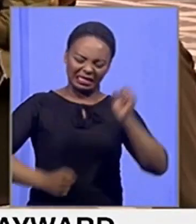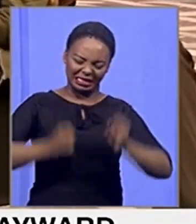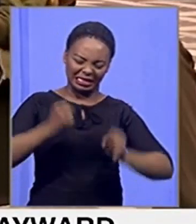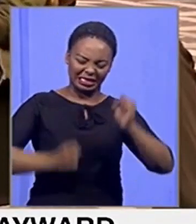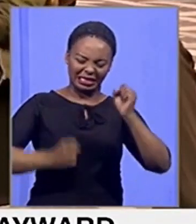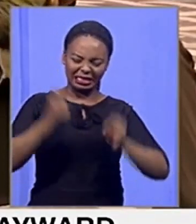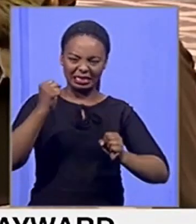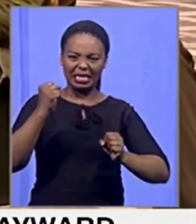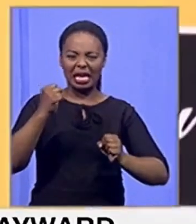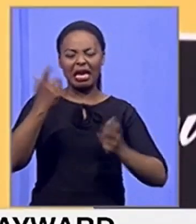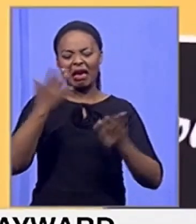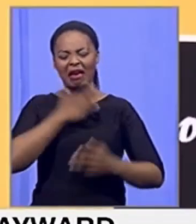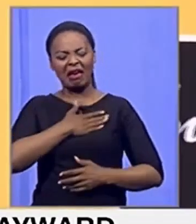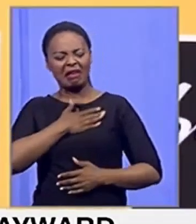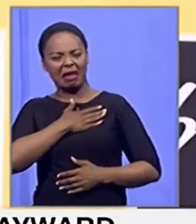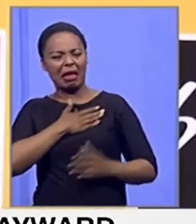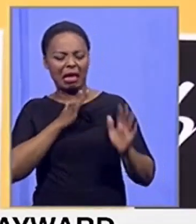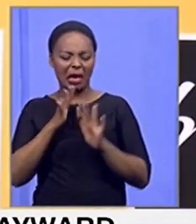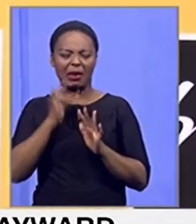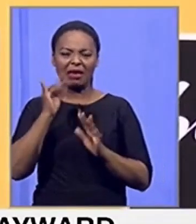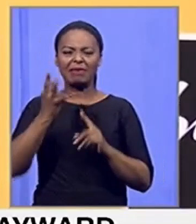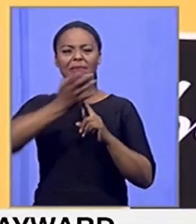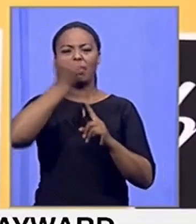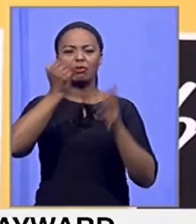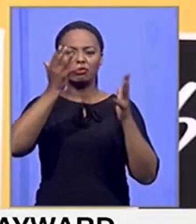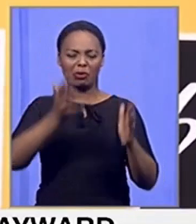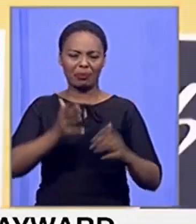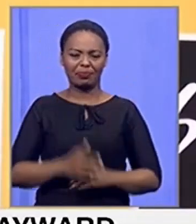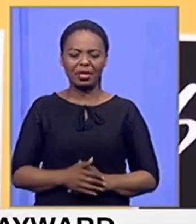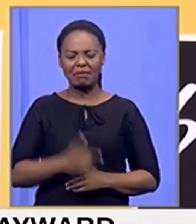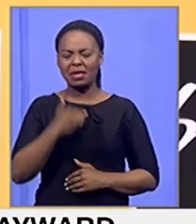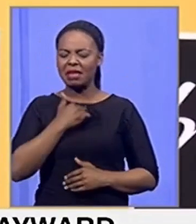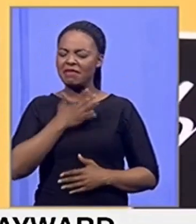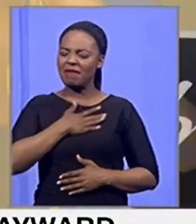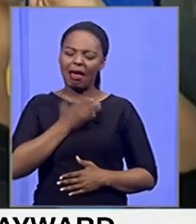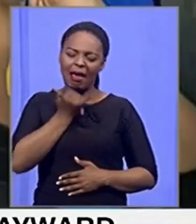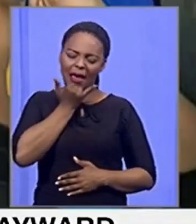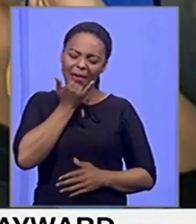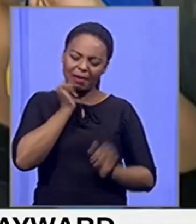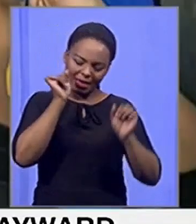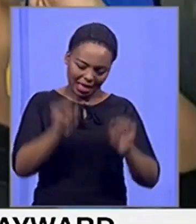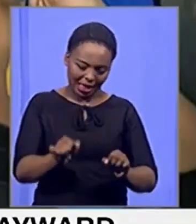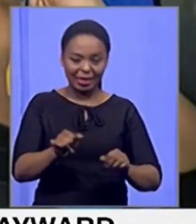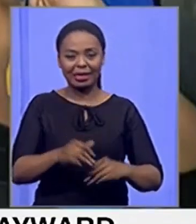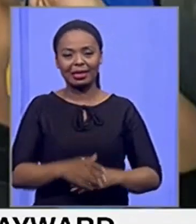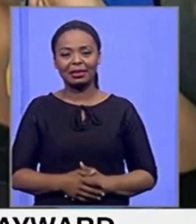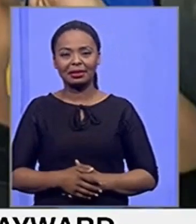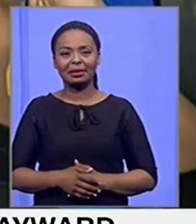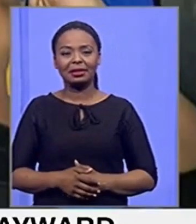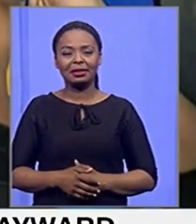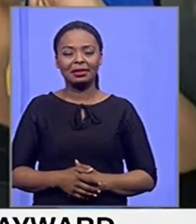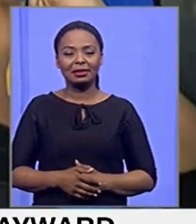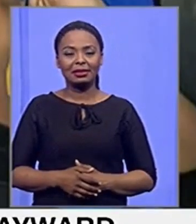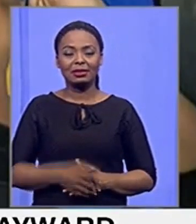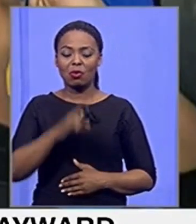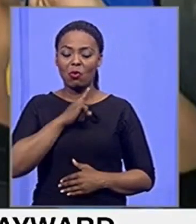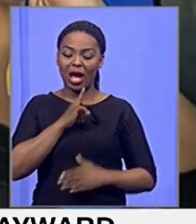subtech jalo ke boitumelo wa ka ile golo ka ile gore top